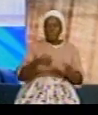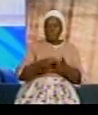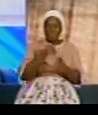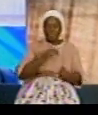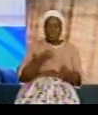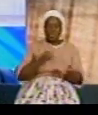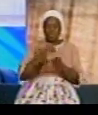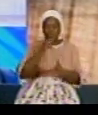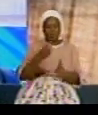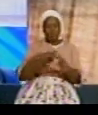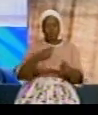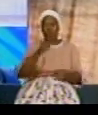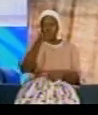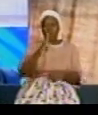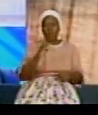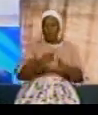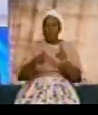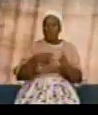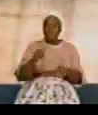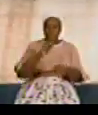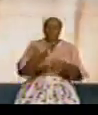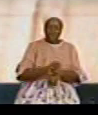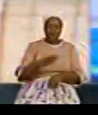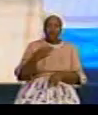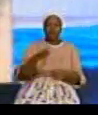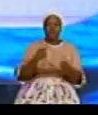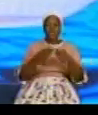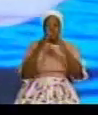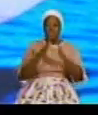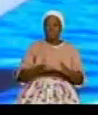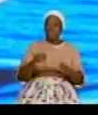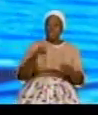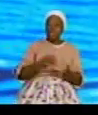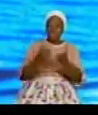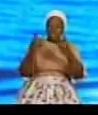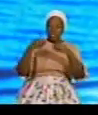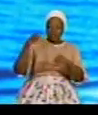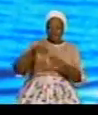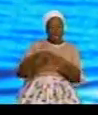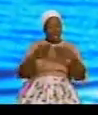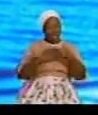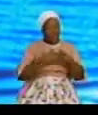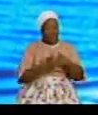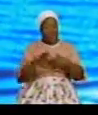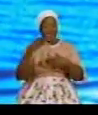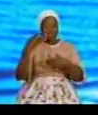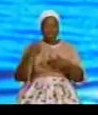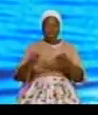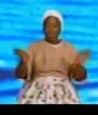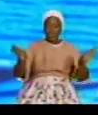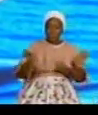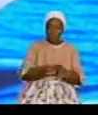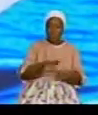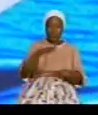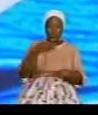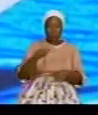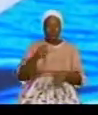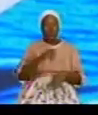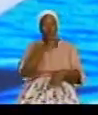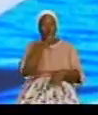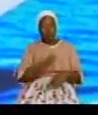is the tradition of the elders. It came in after the close of the